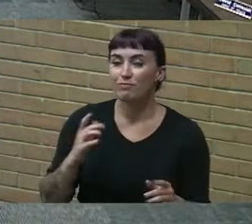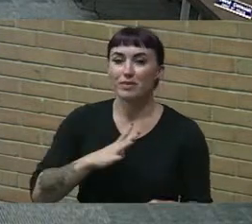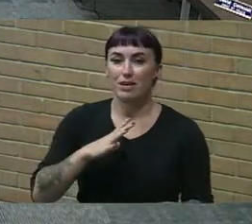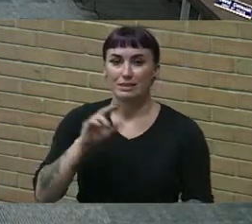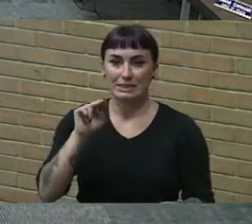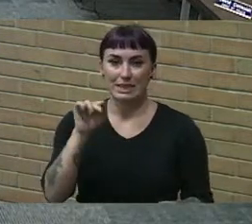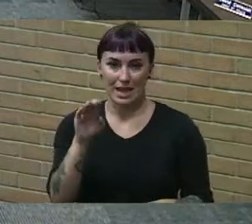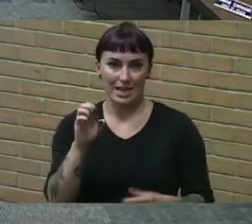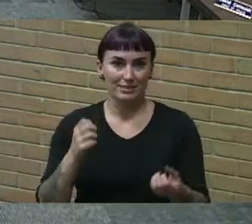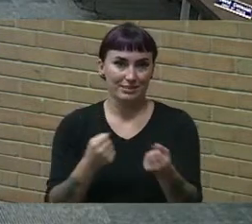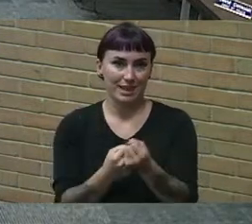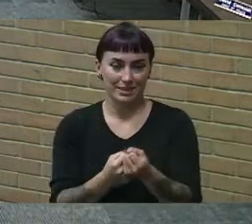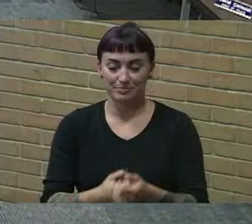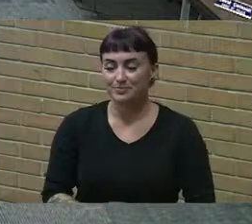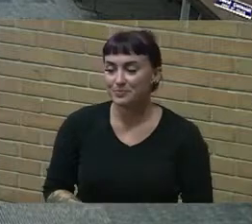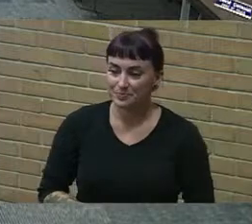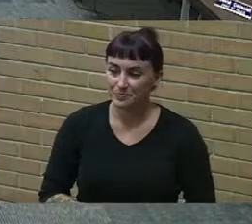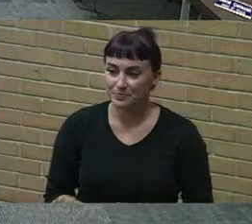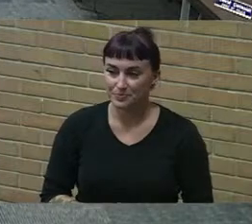right.